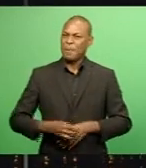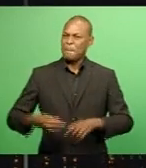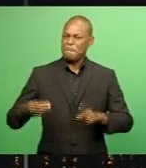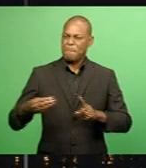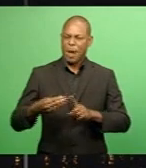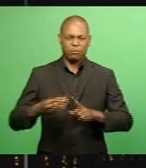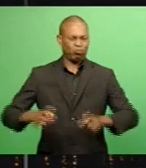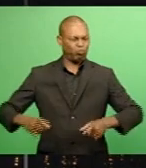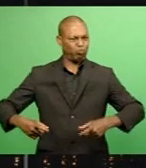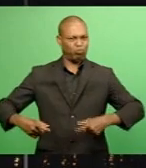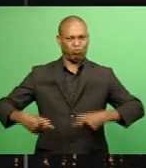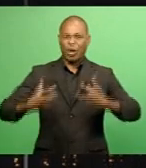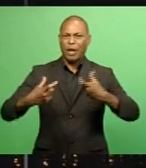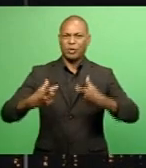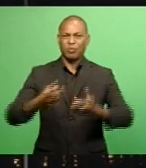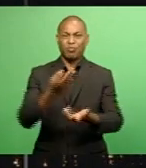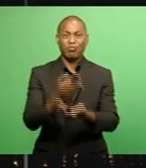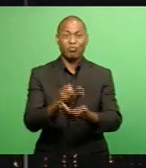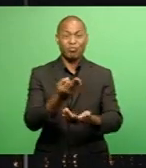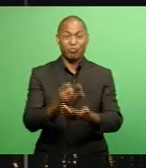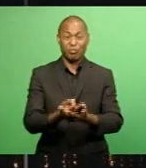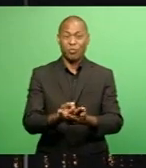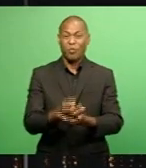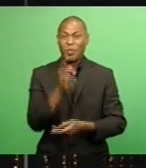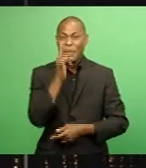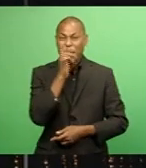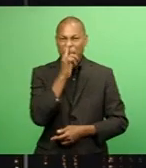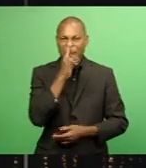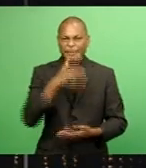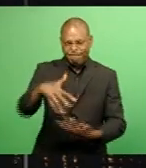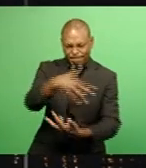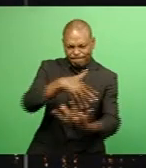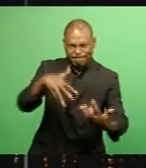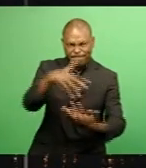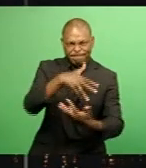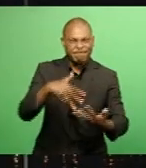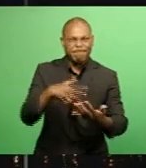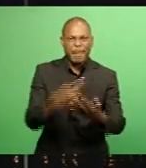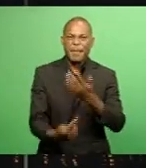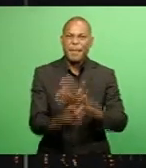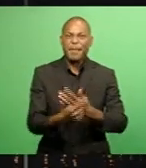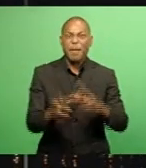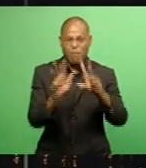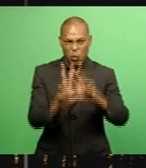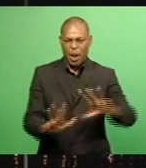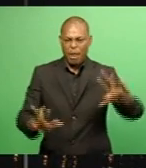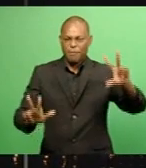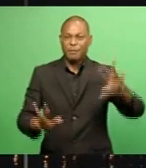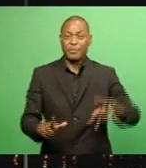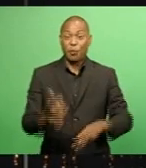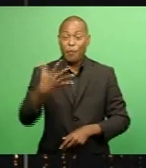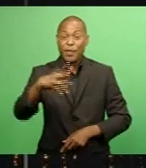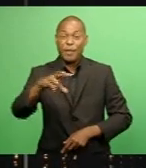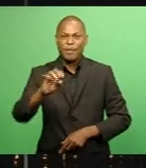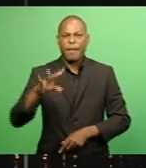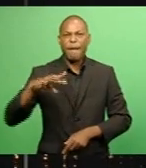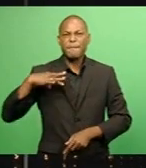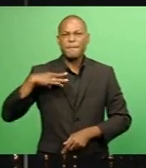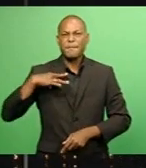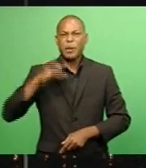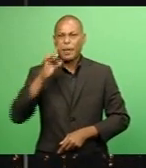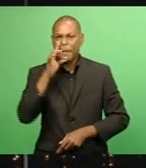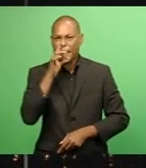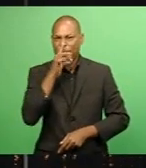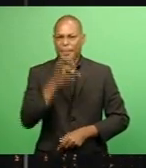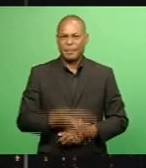to raise funds for the victims of the recent cyclone in Vanua-Levu. Around 50 volunteers joined Make a